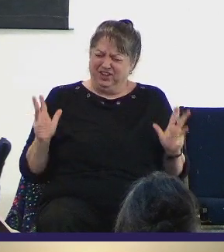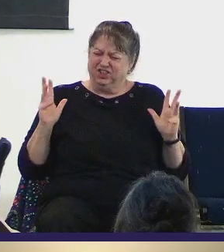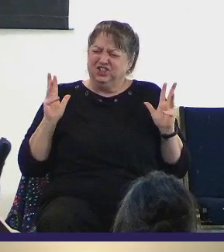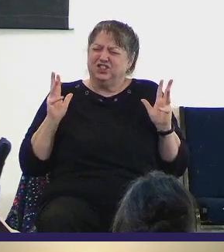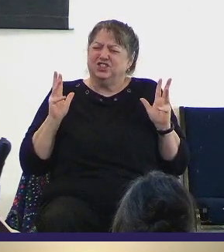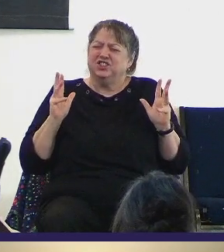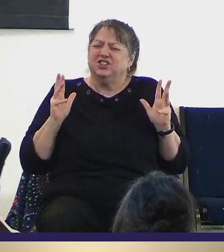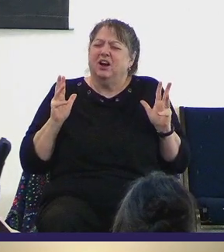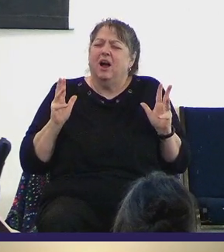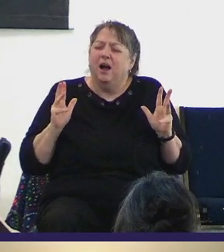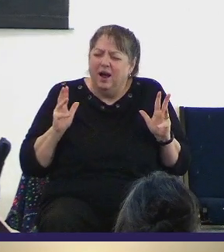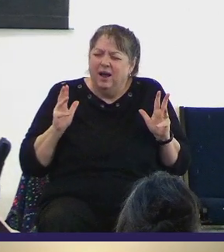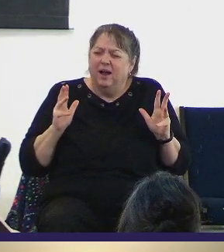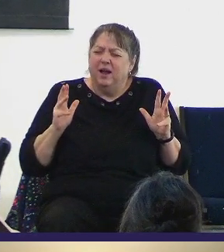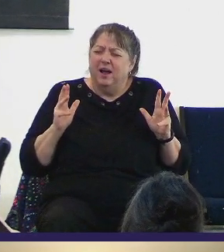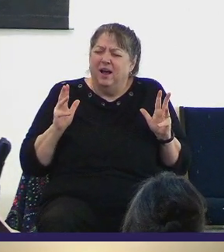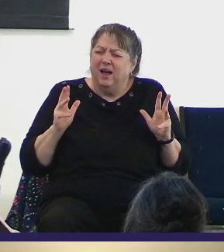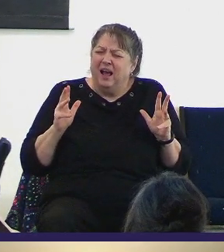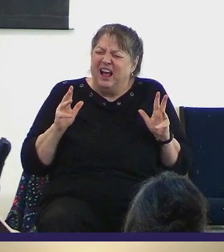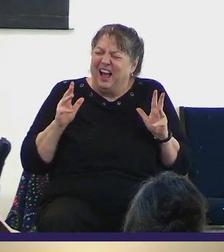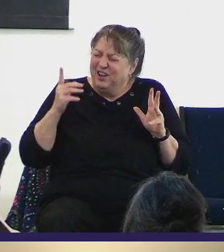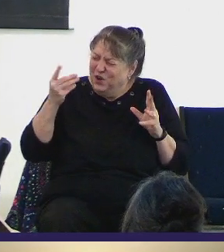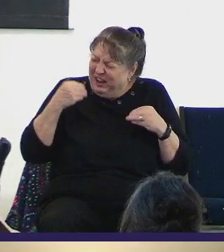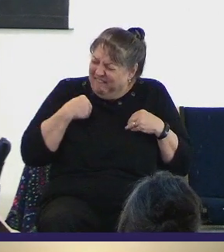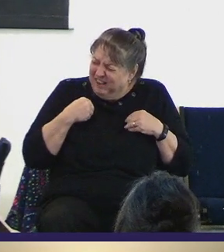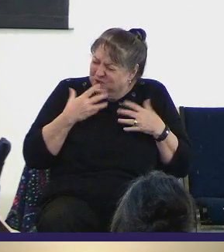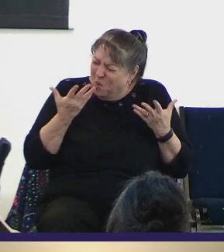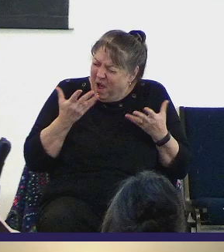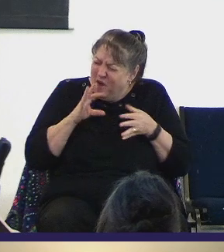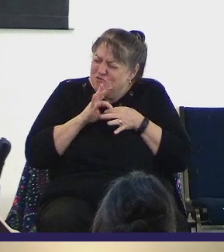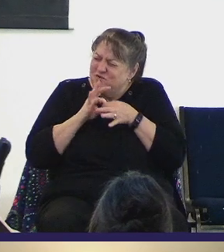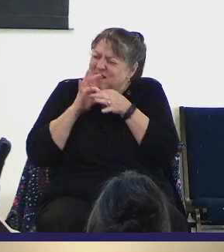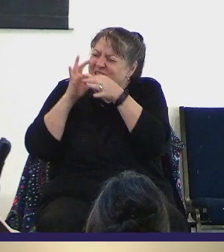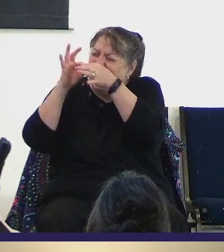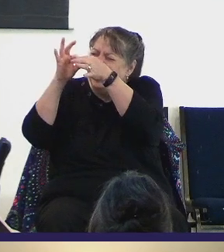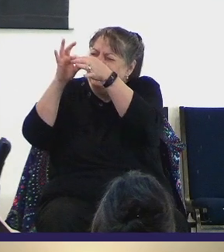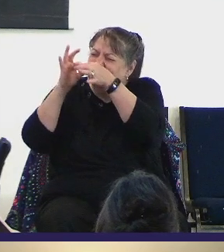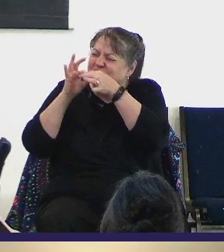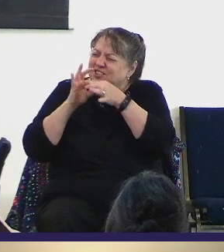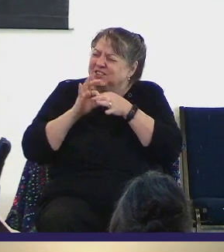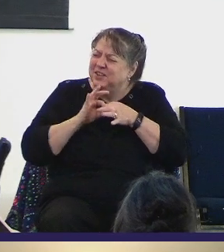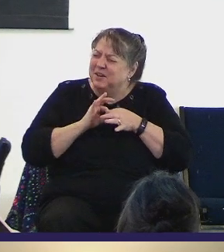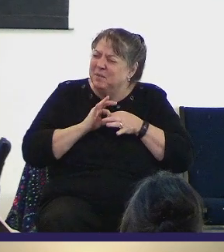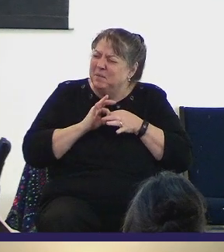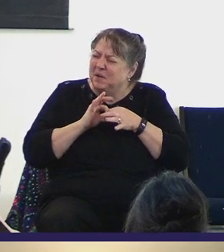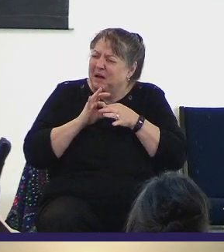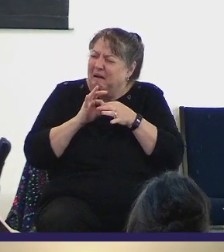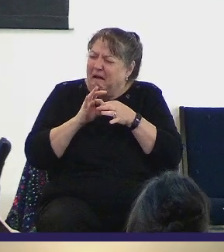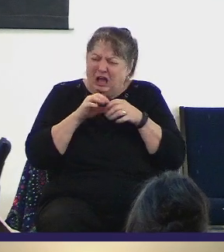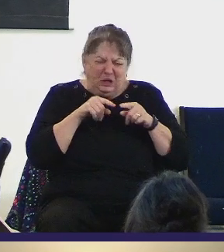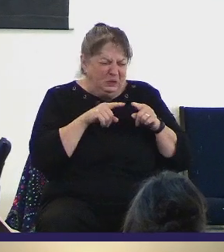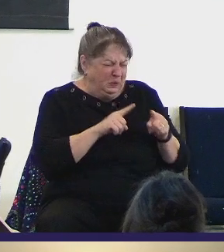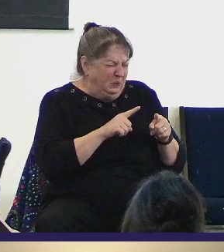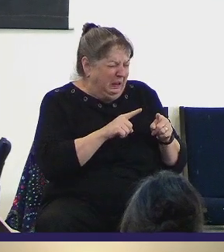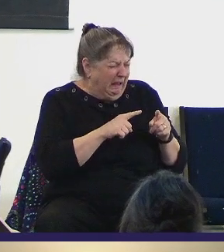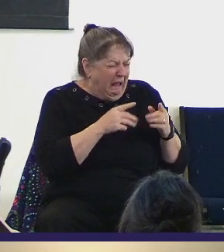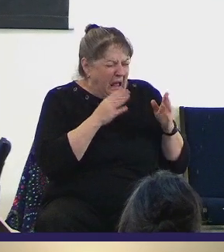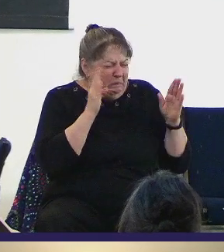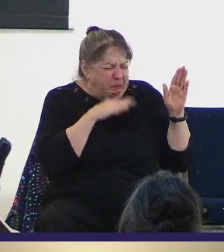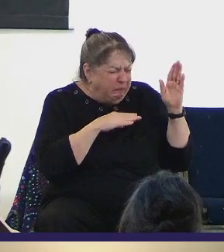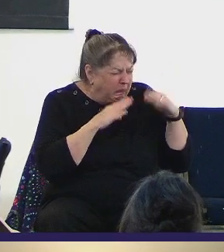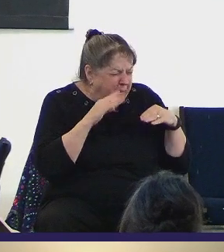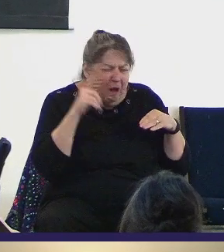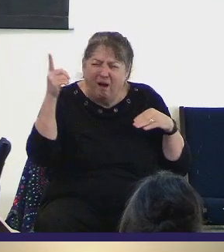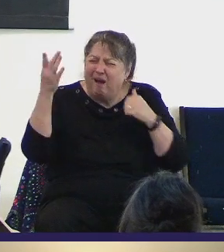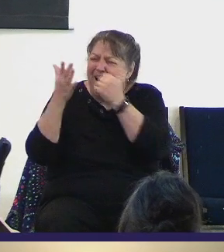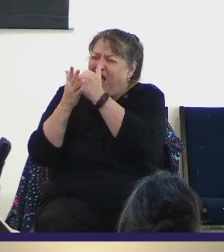us a relationship with you again. You have helped us through the difficult times in our lives, and